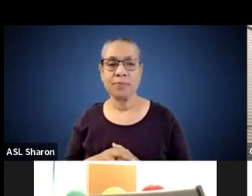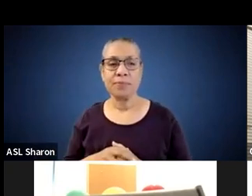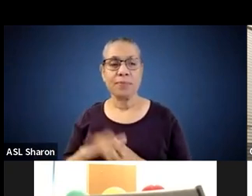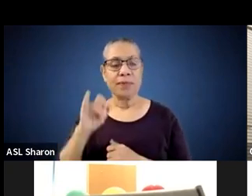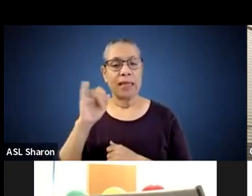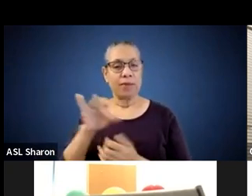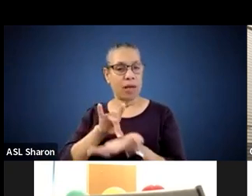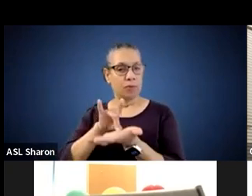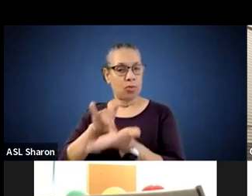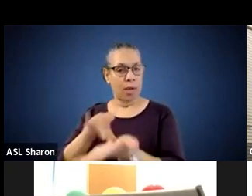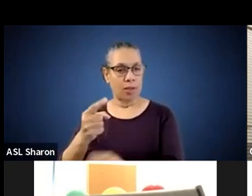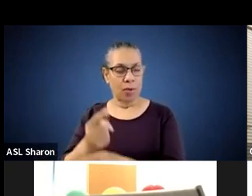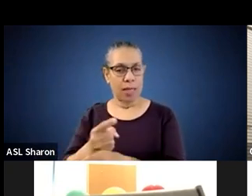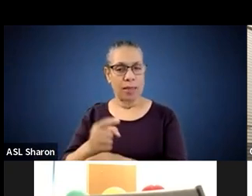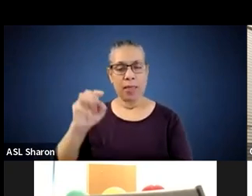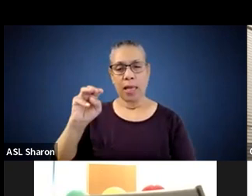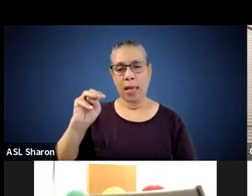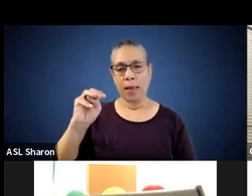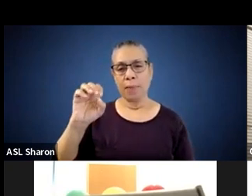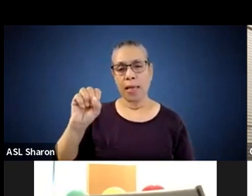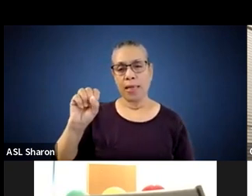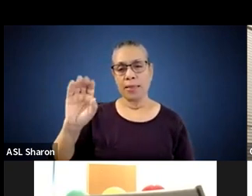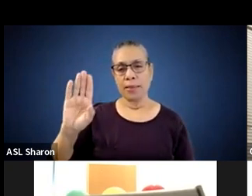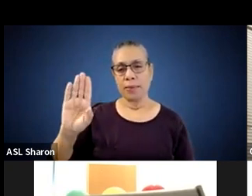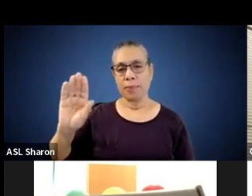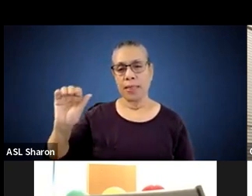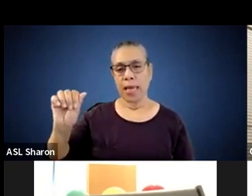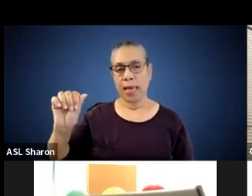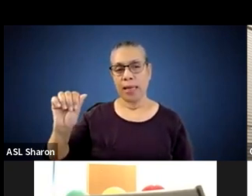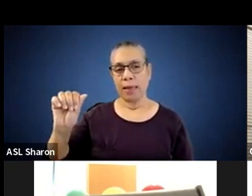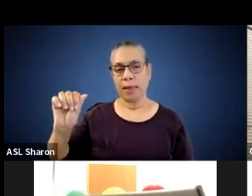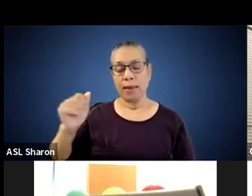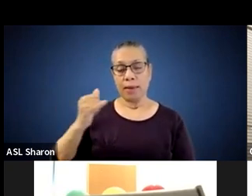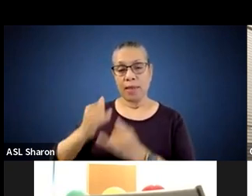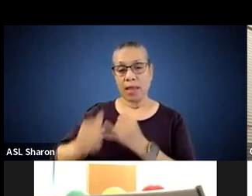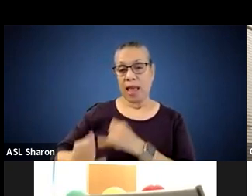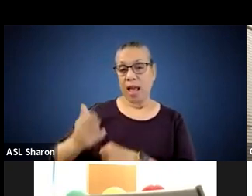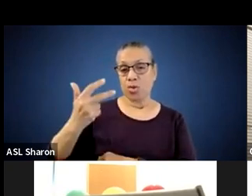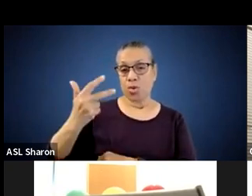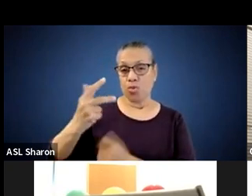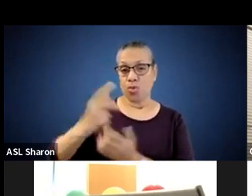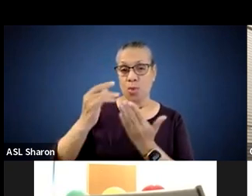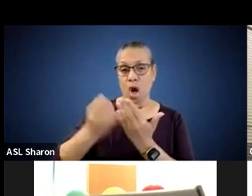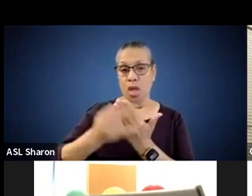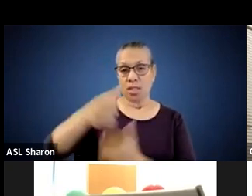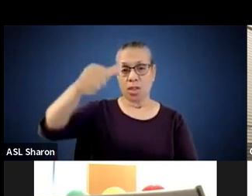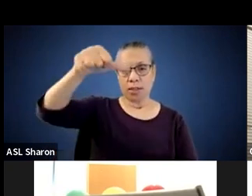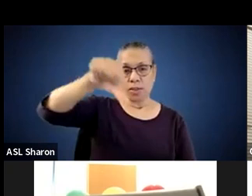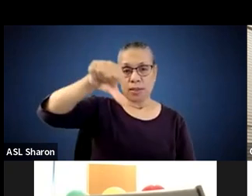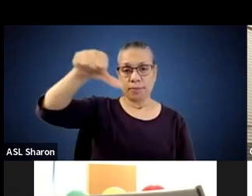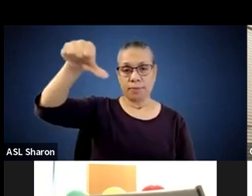tracking this right that the msba denied the last three projects um